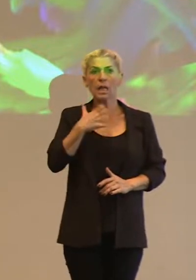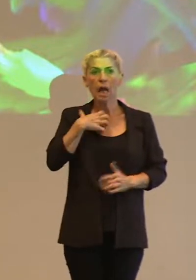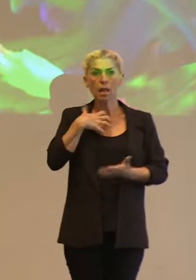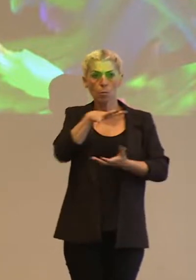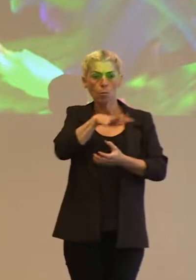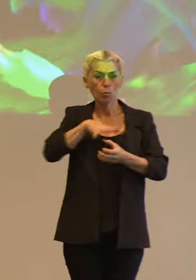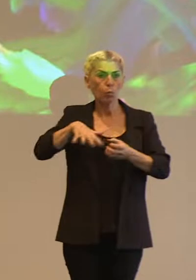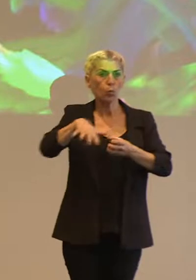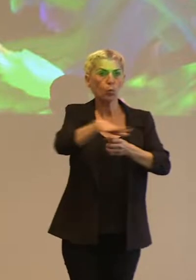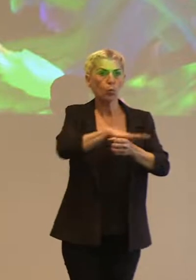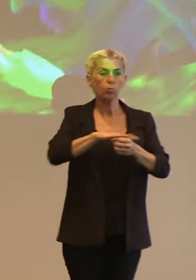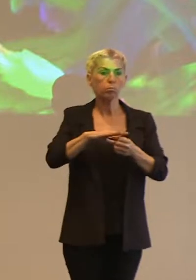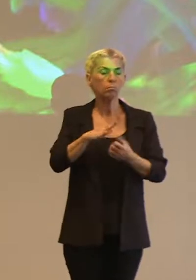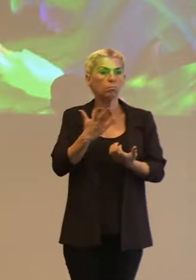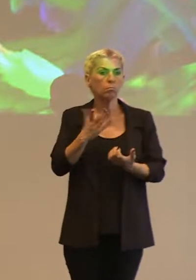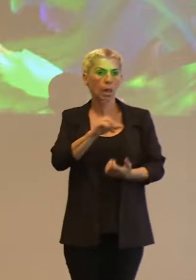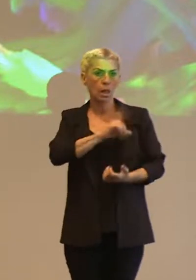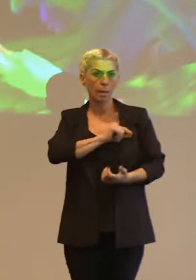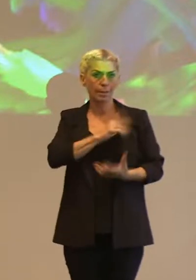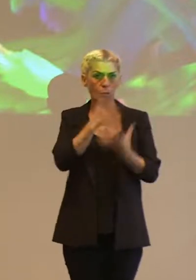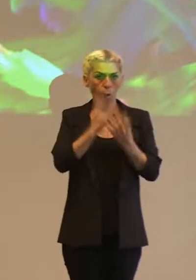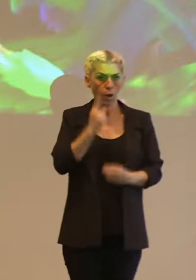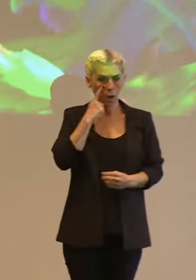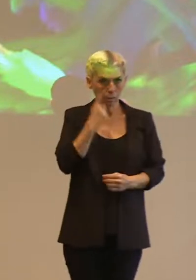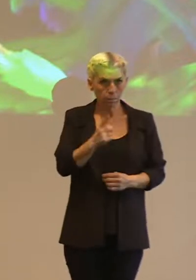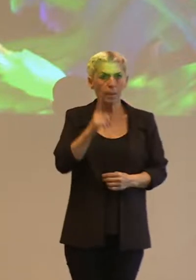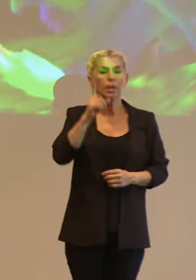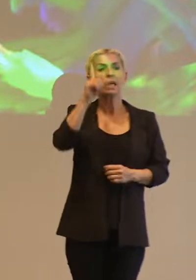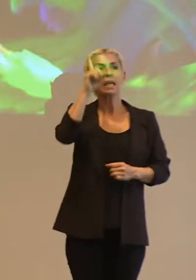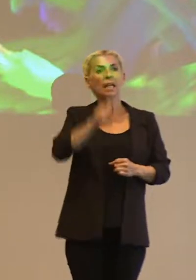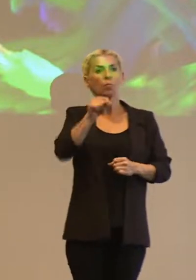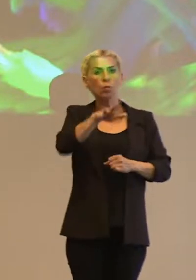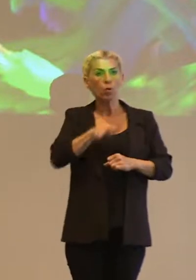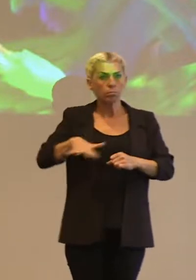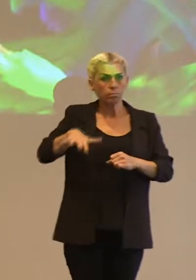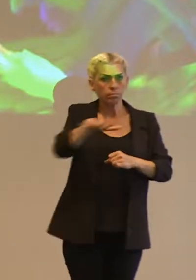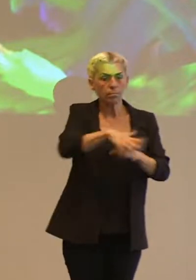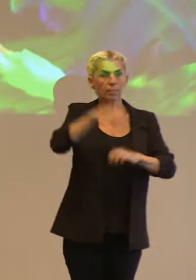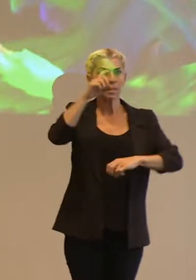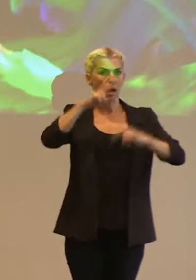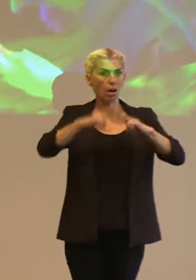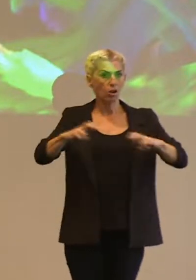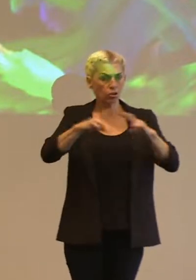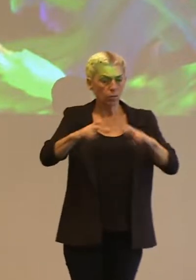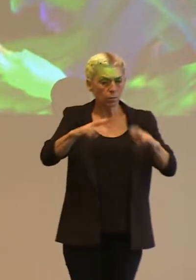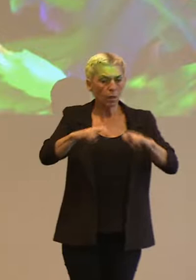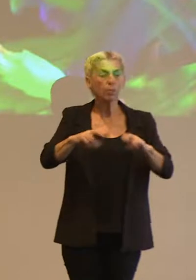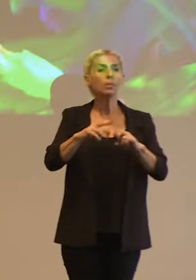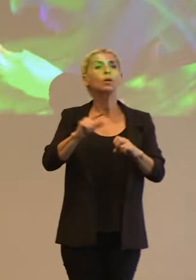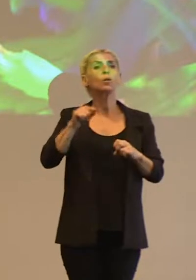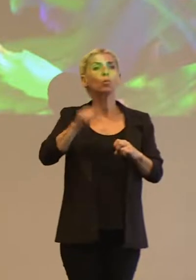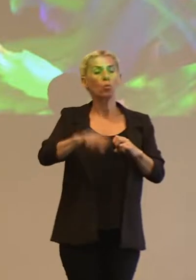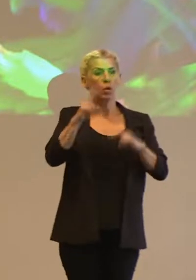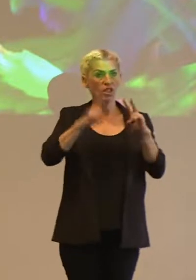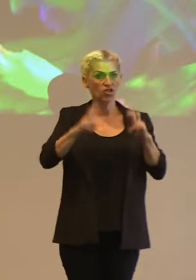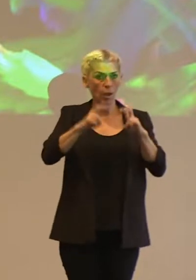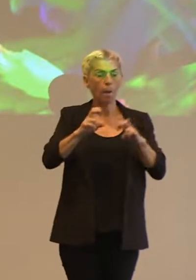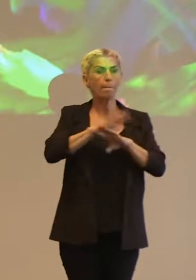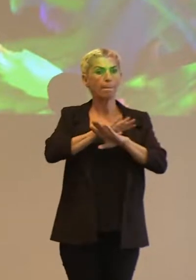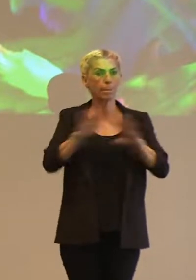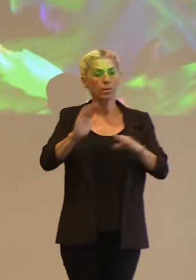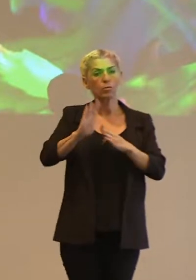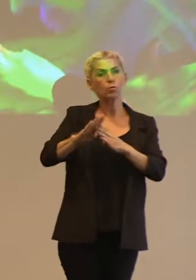components different parts of the whole so we first need to reduce everything down